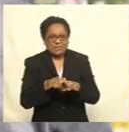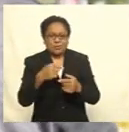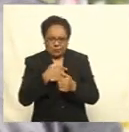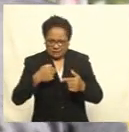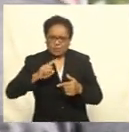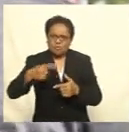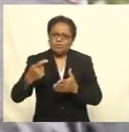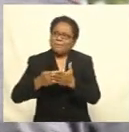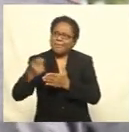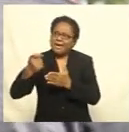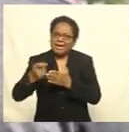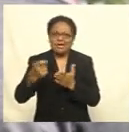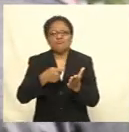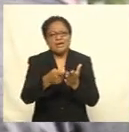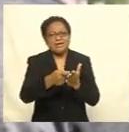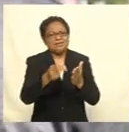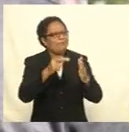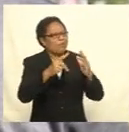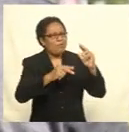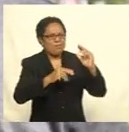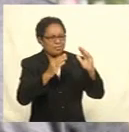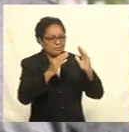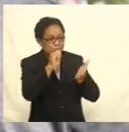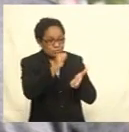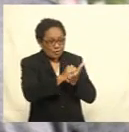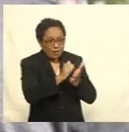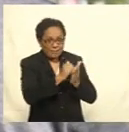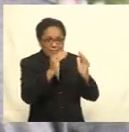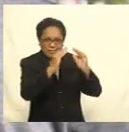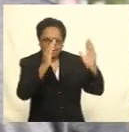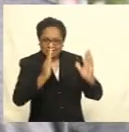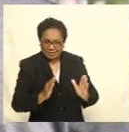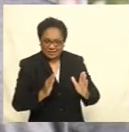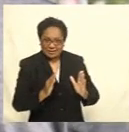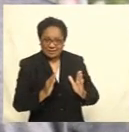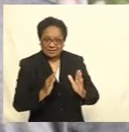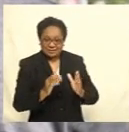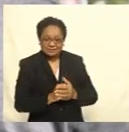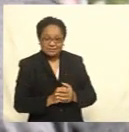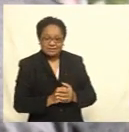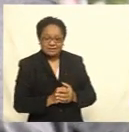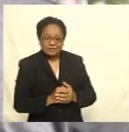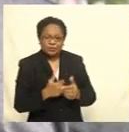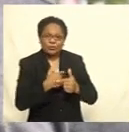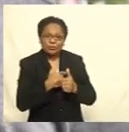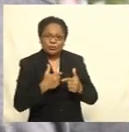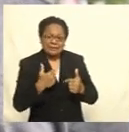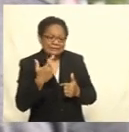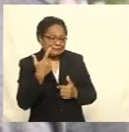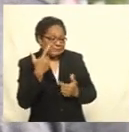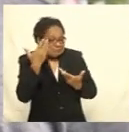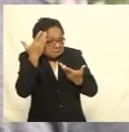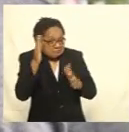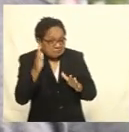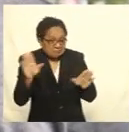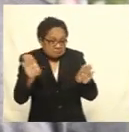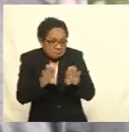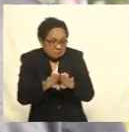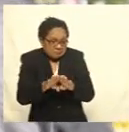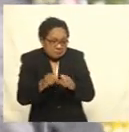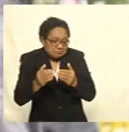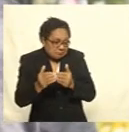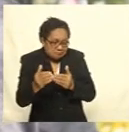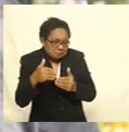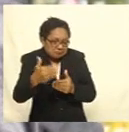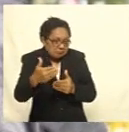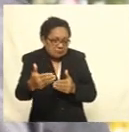the shops that are there. And also, we are seeing this as We don't know how long this lockdown will be